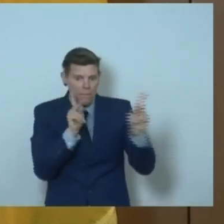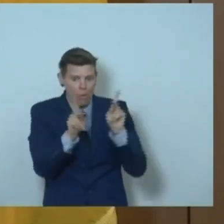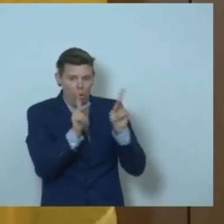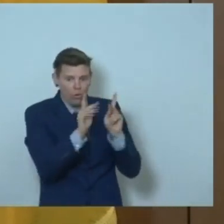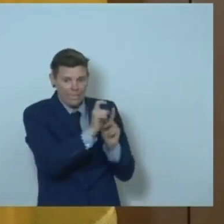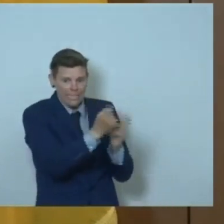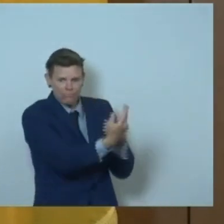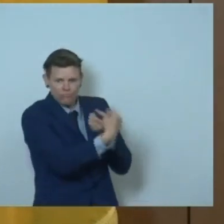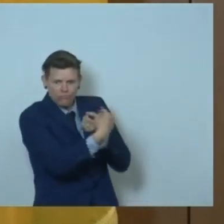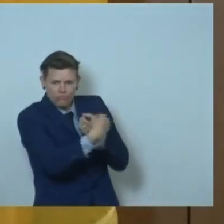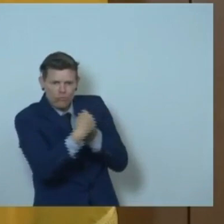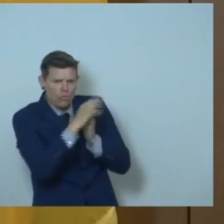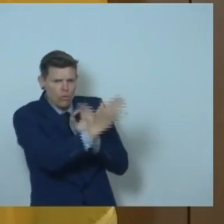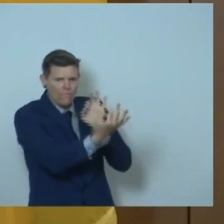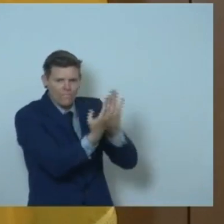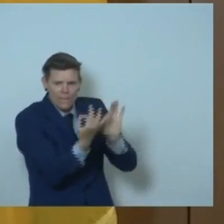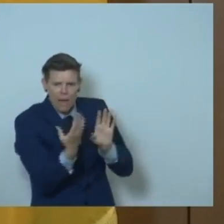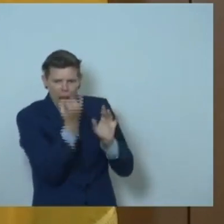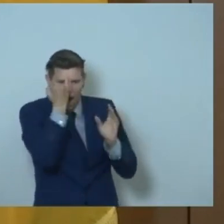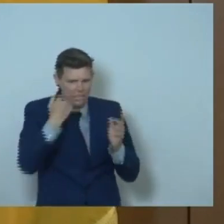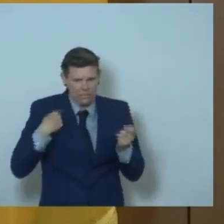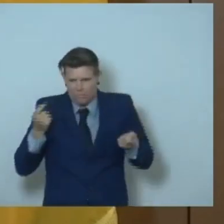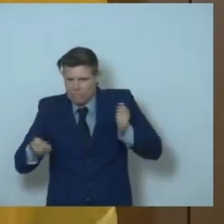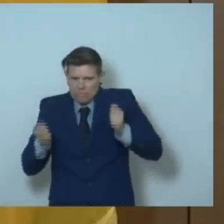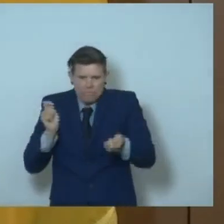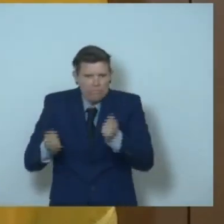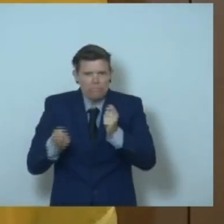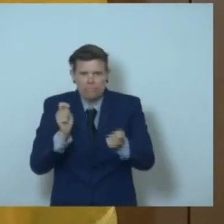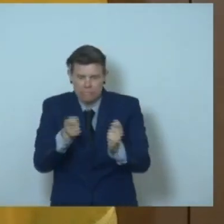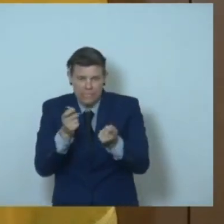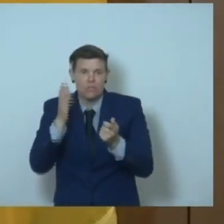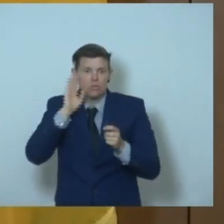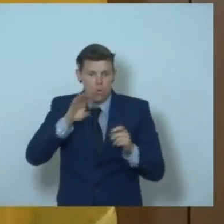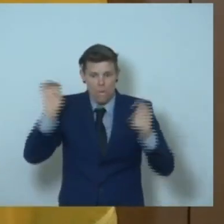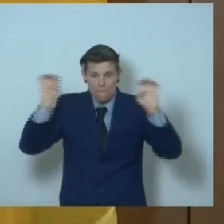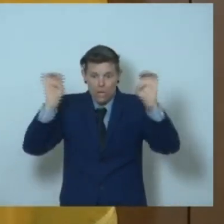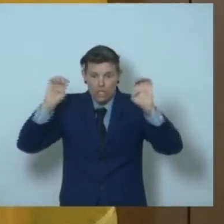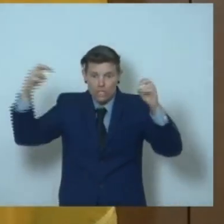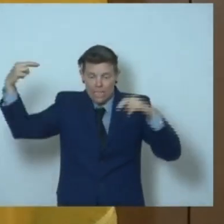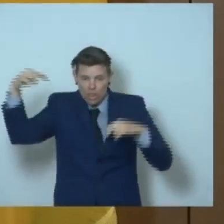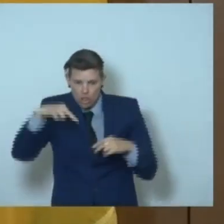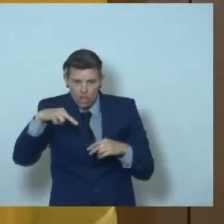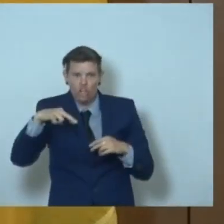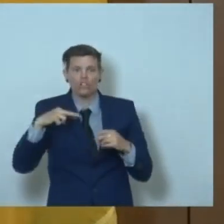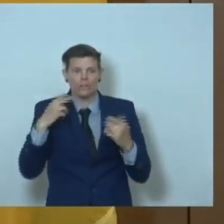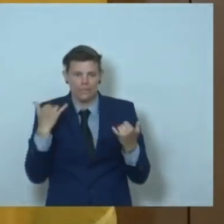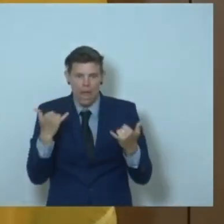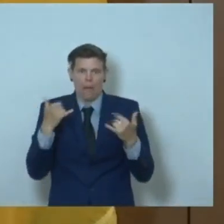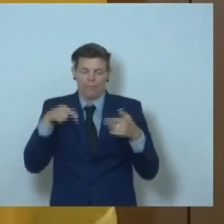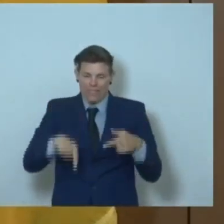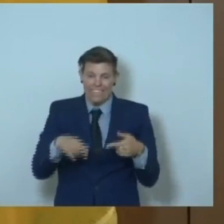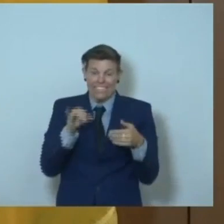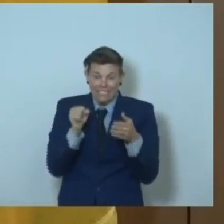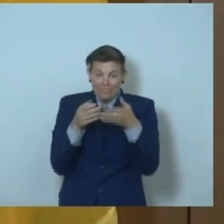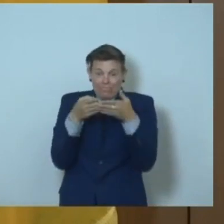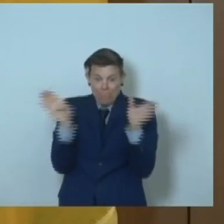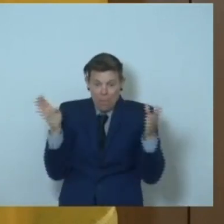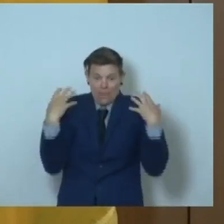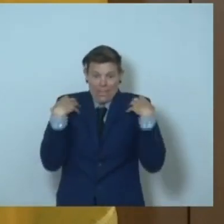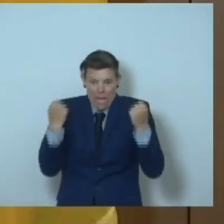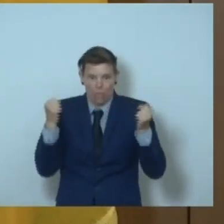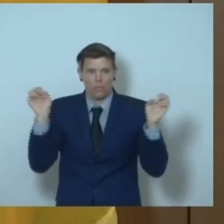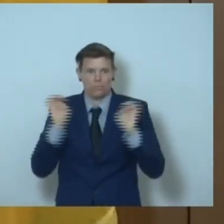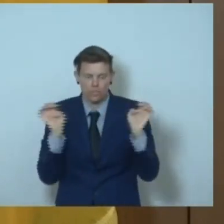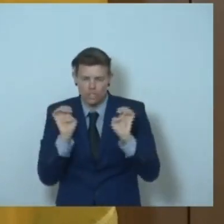they should do, which is treating this emergency as a real public health emergency and making decisions and